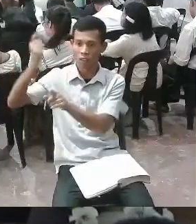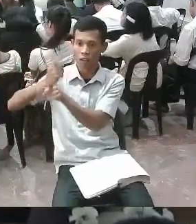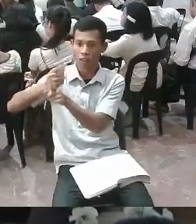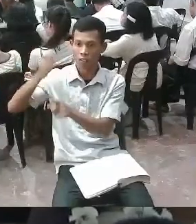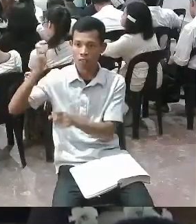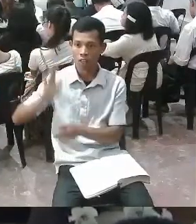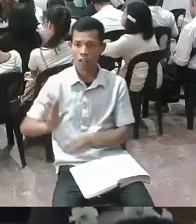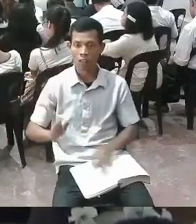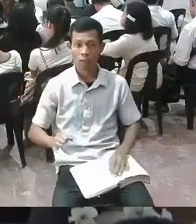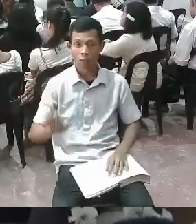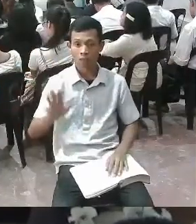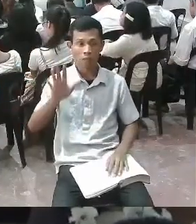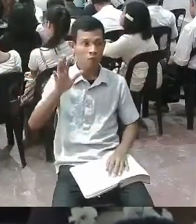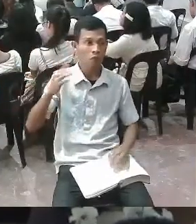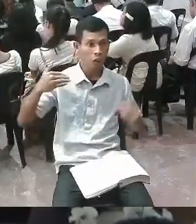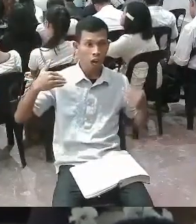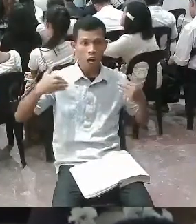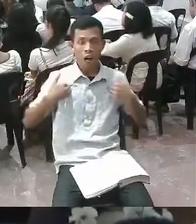There was a